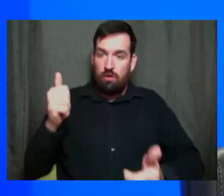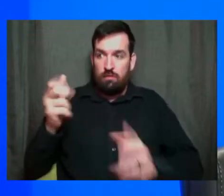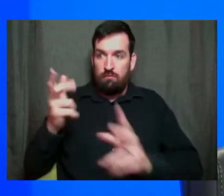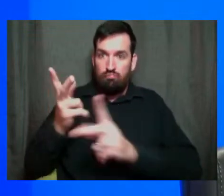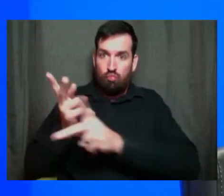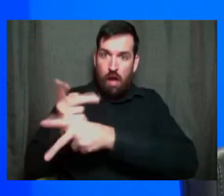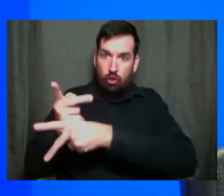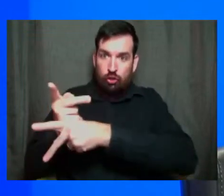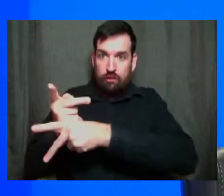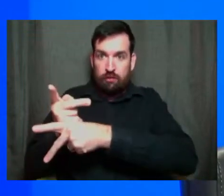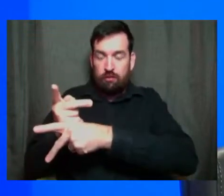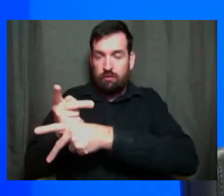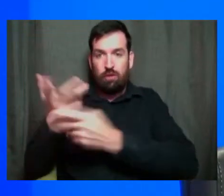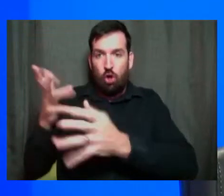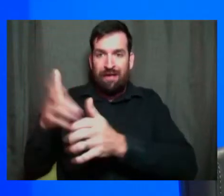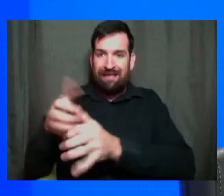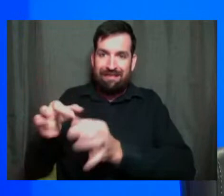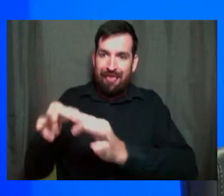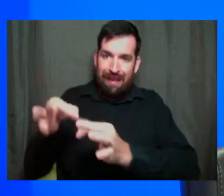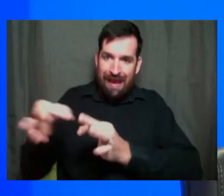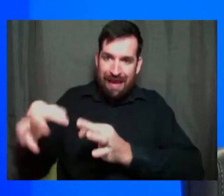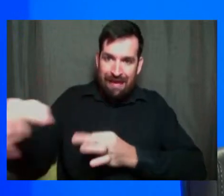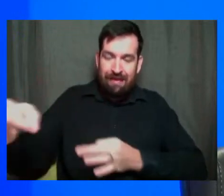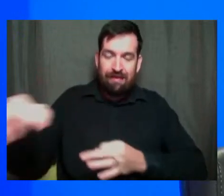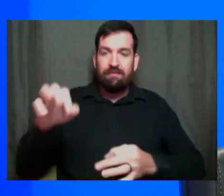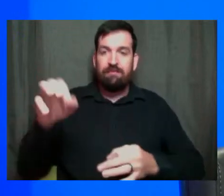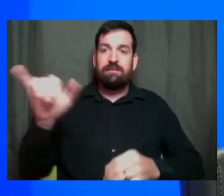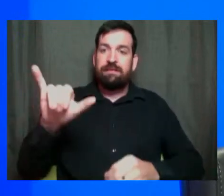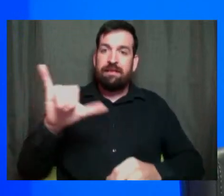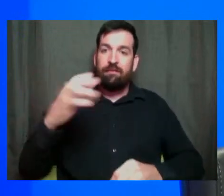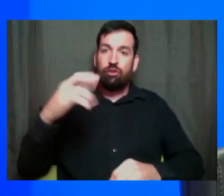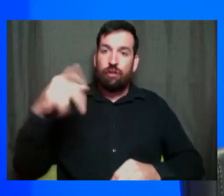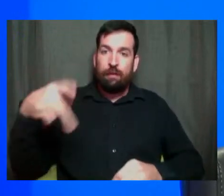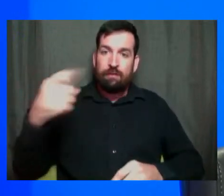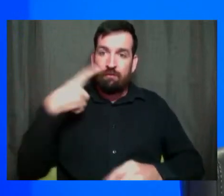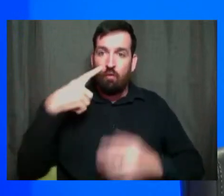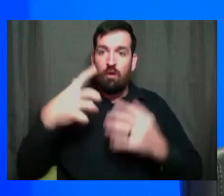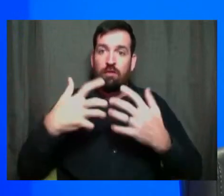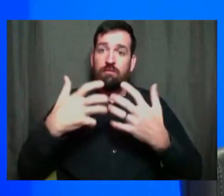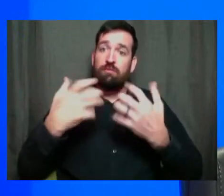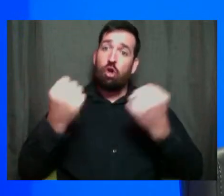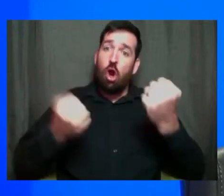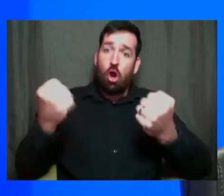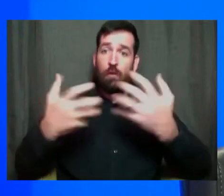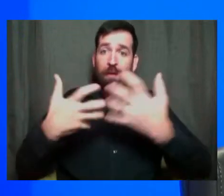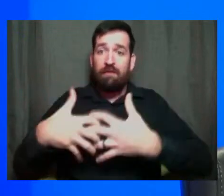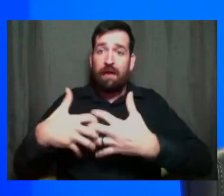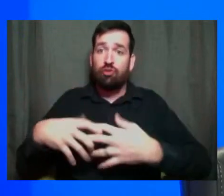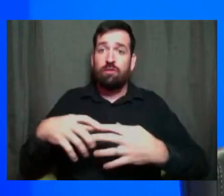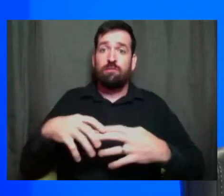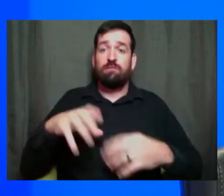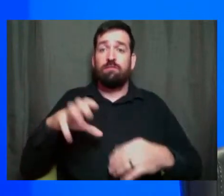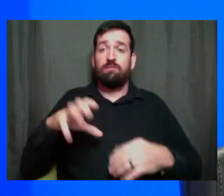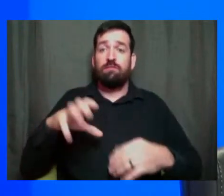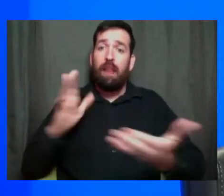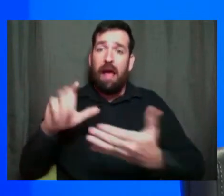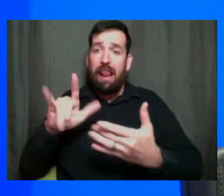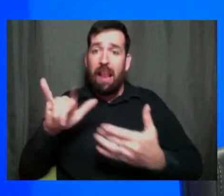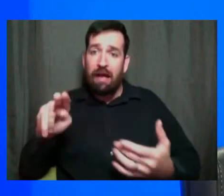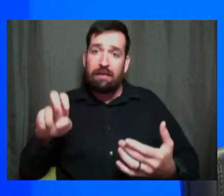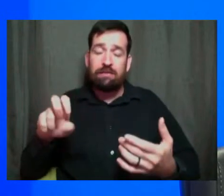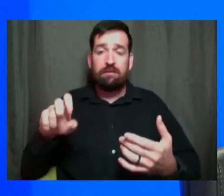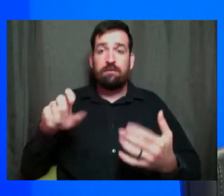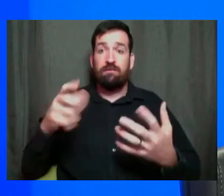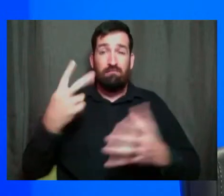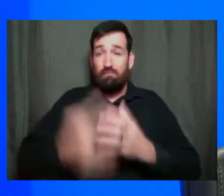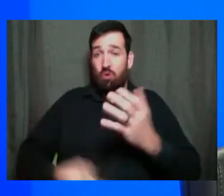was already delayed. The same thing with chips, with car manufacturing, everything else, supply line, shipping. So both machines were